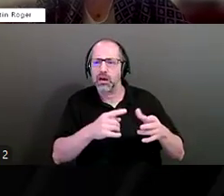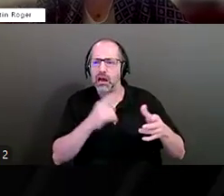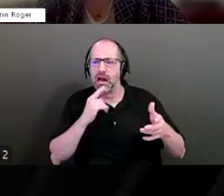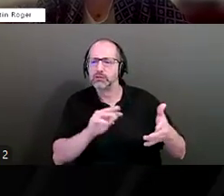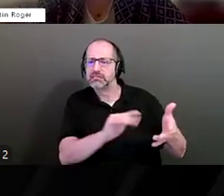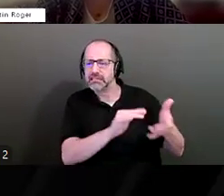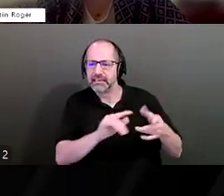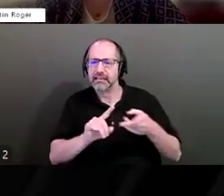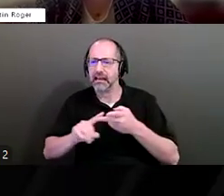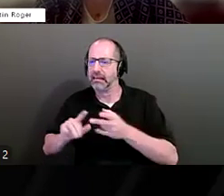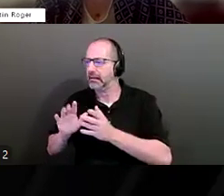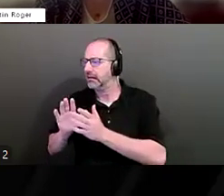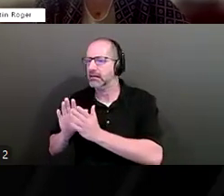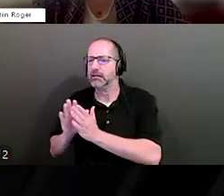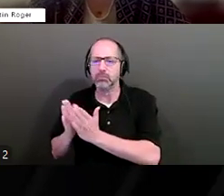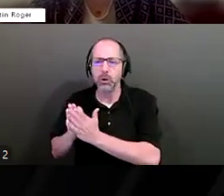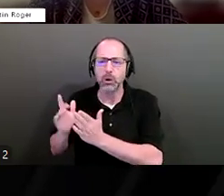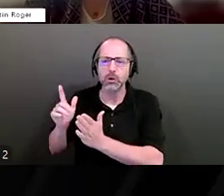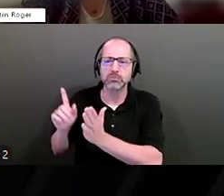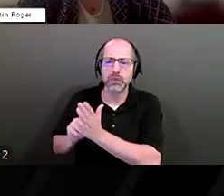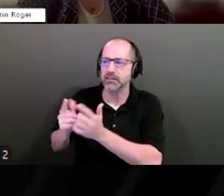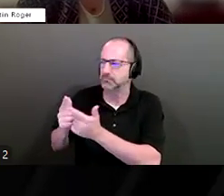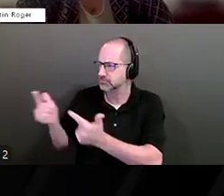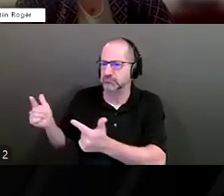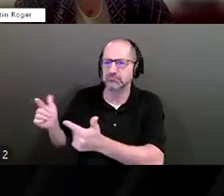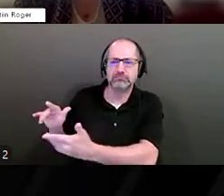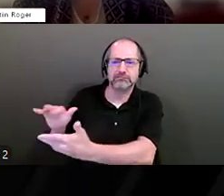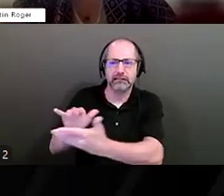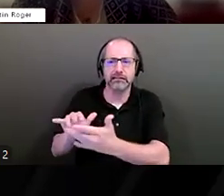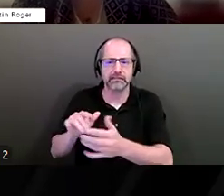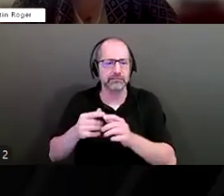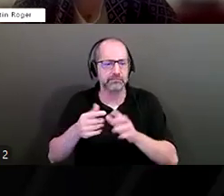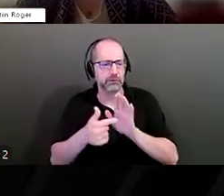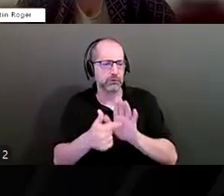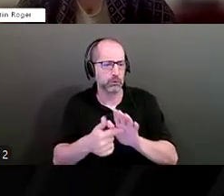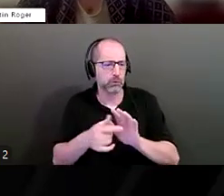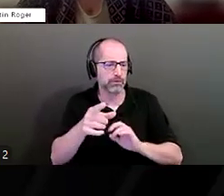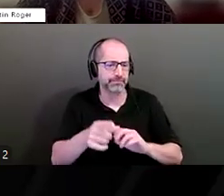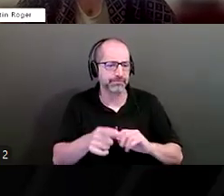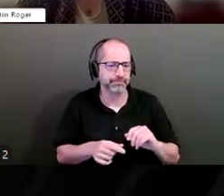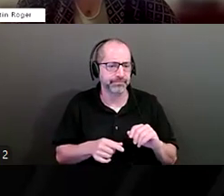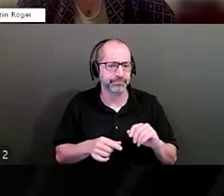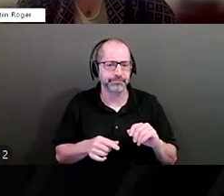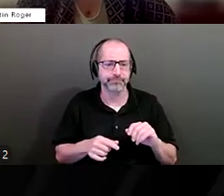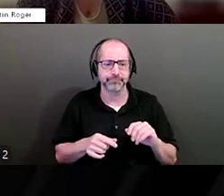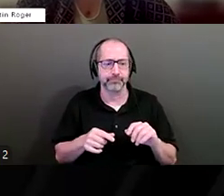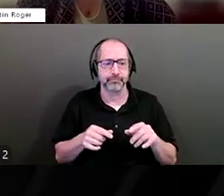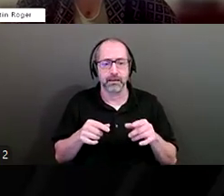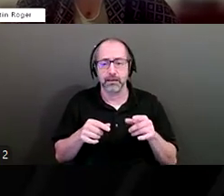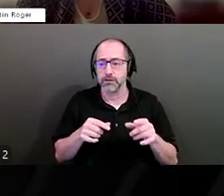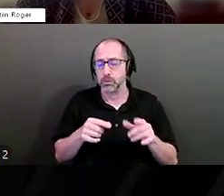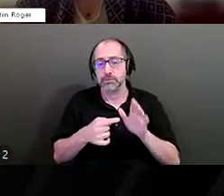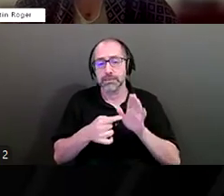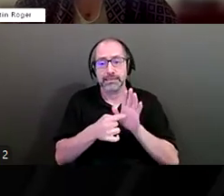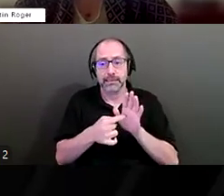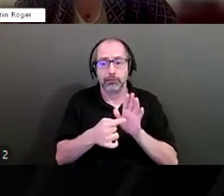conducted. I'll ask you to go to the next slide, please. So just by way of example,